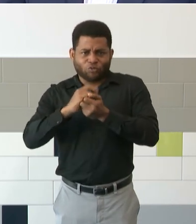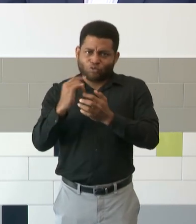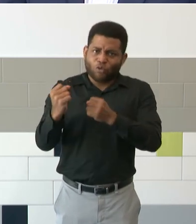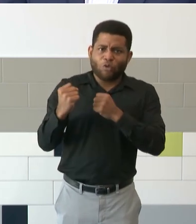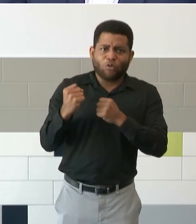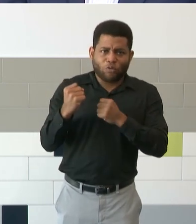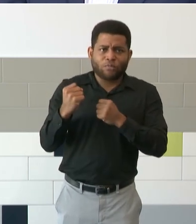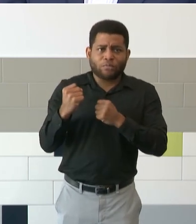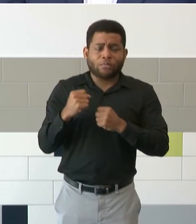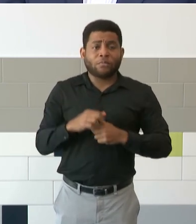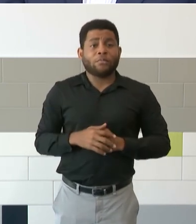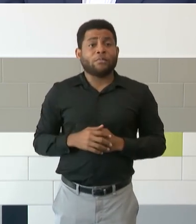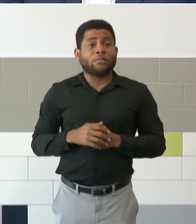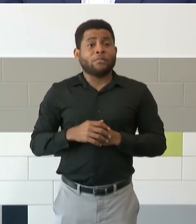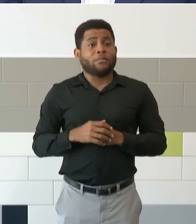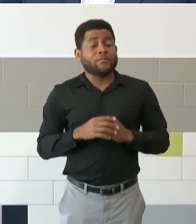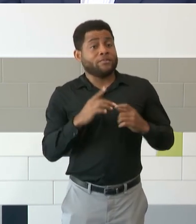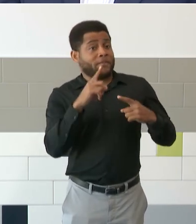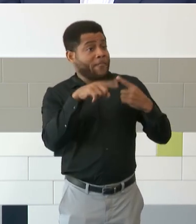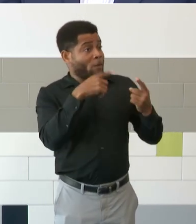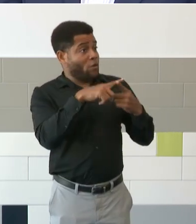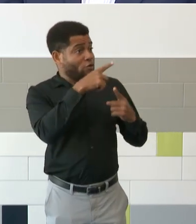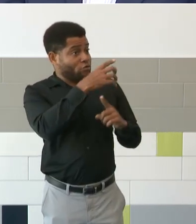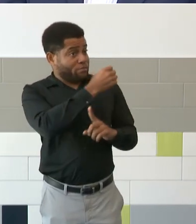might have missed that. When did I what? Appoint a new